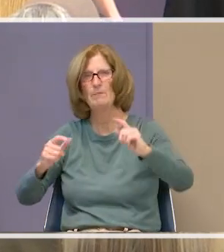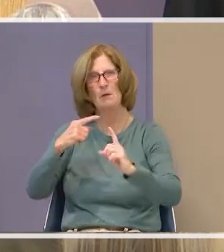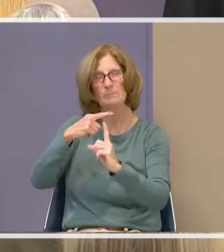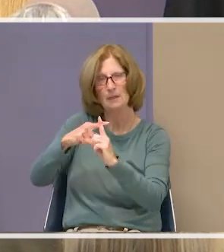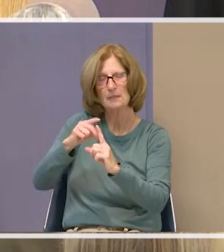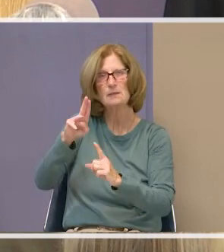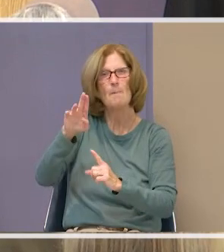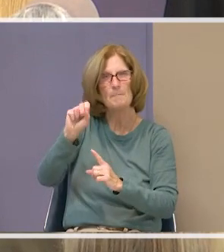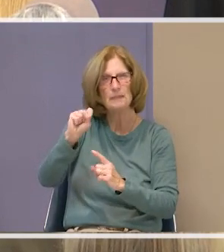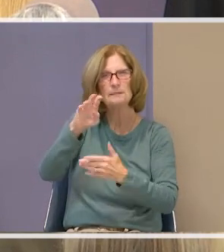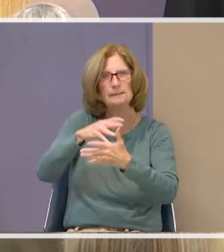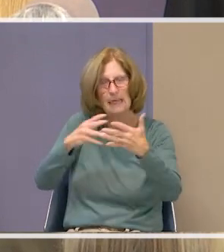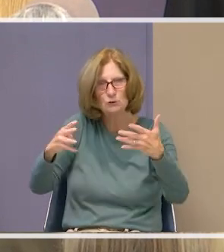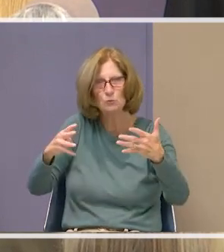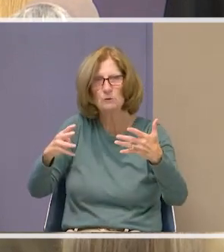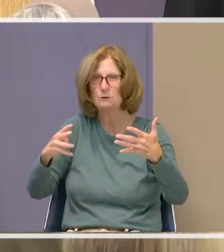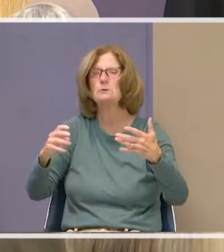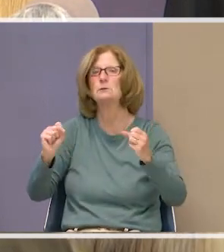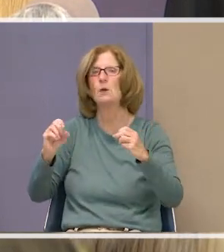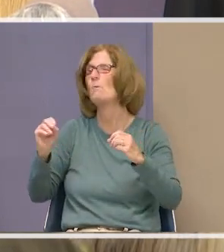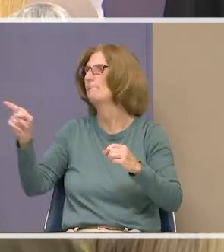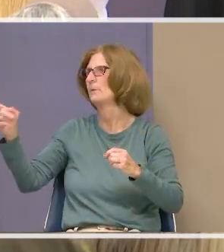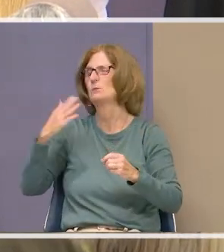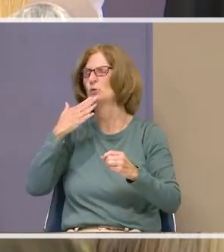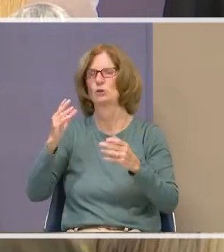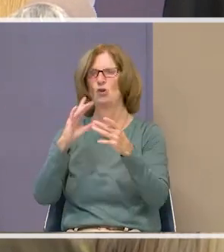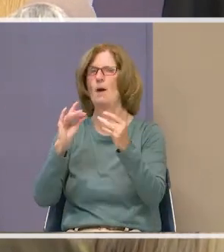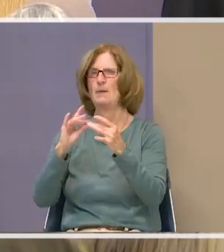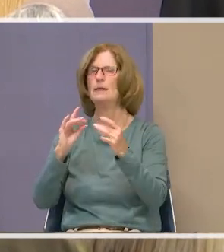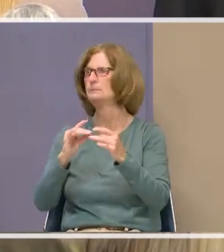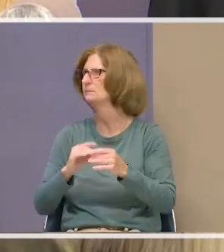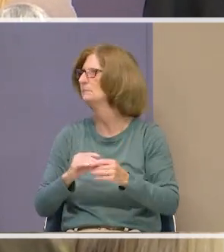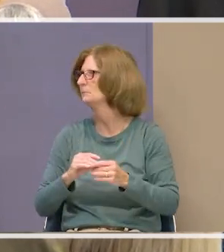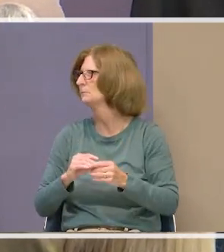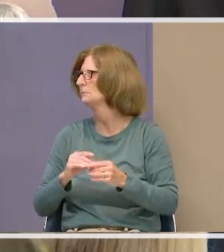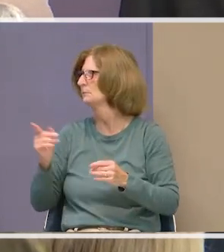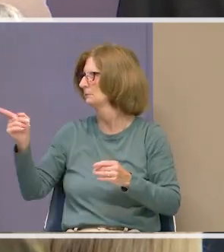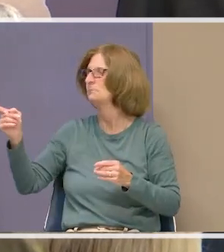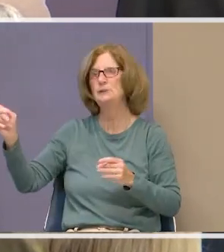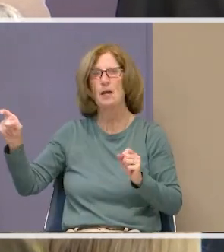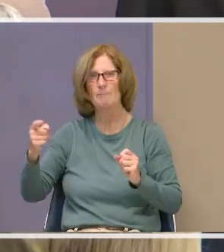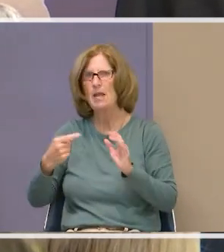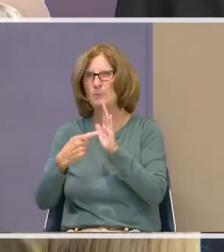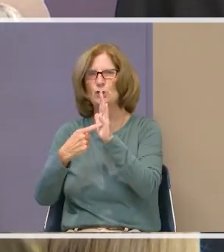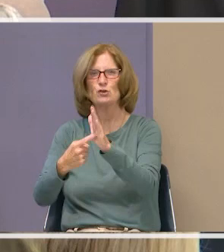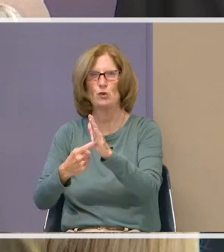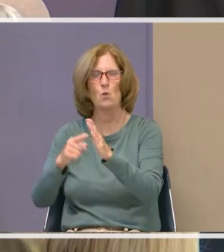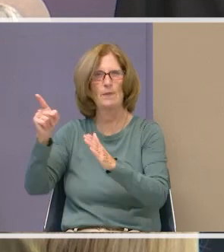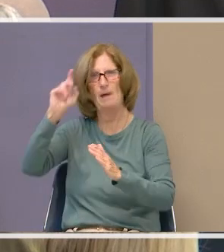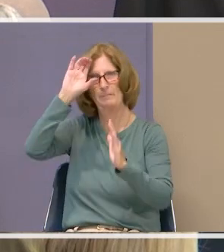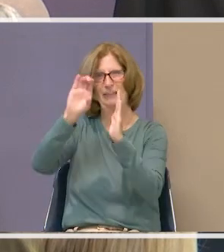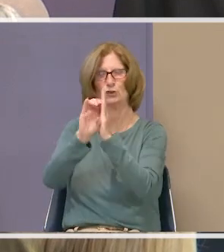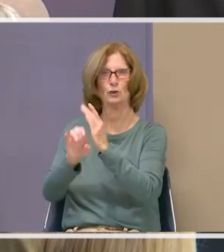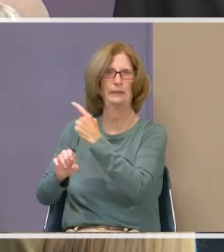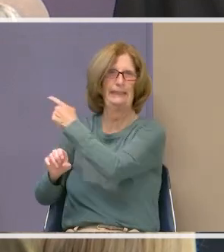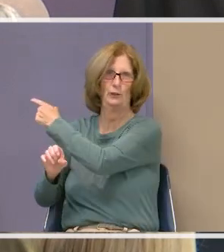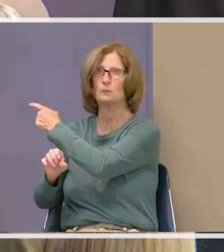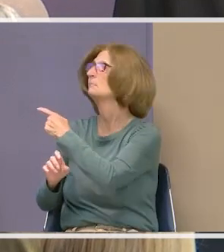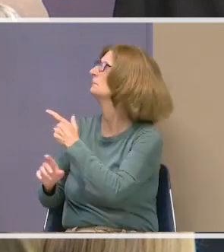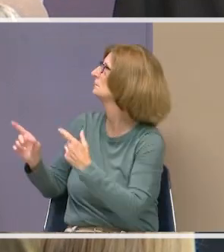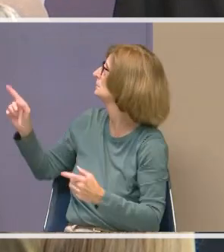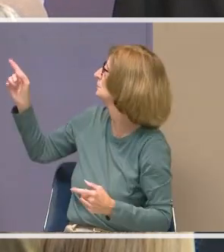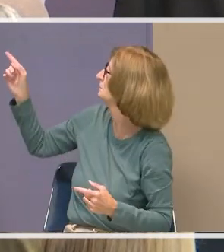and so forth. Thank you. Good comments. Do you want the diagram? Yeah, we can bring up the diagram. I think it's easier to do this as we